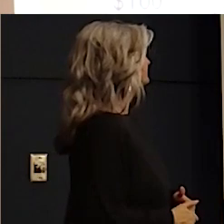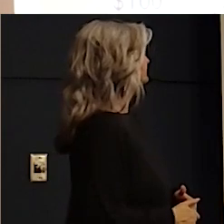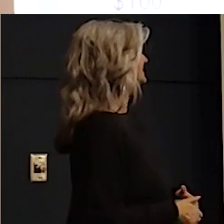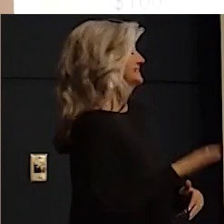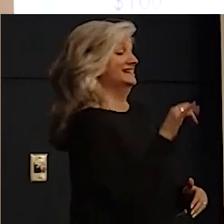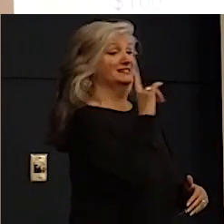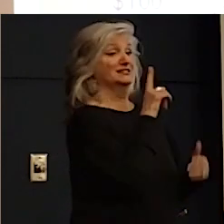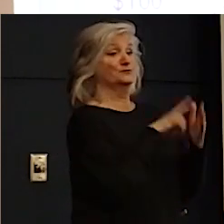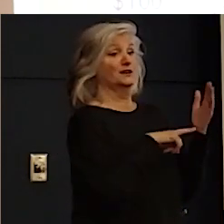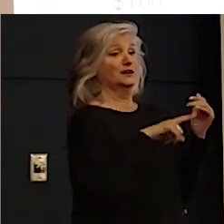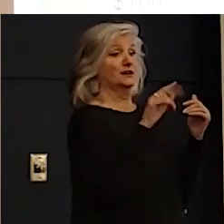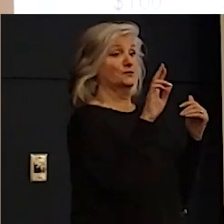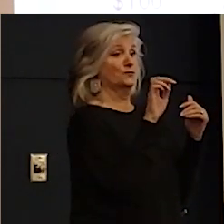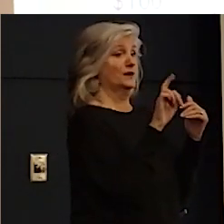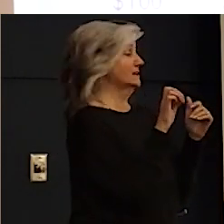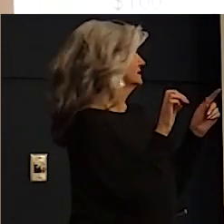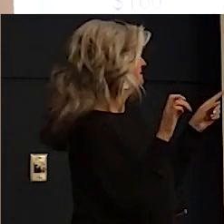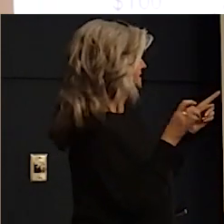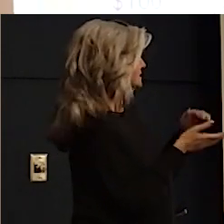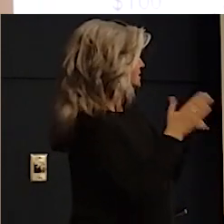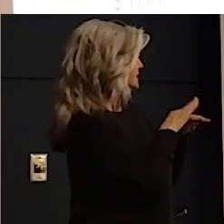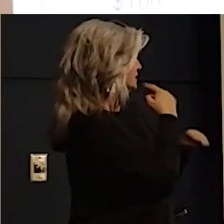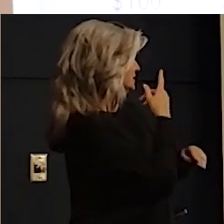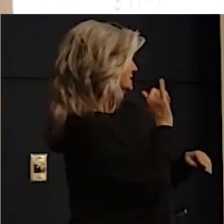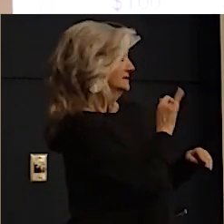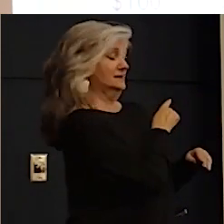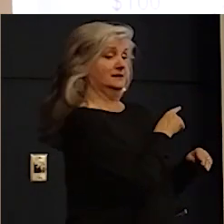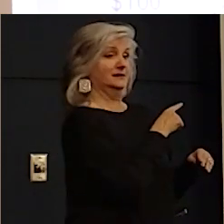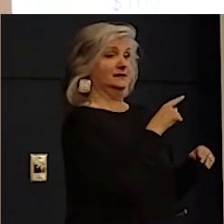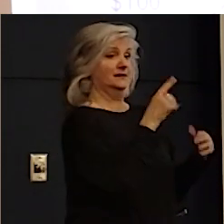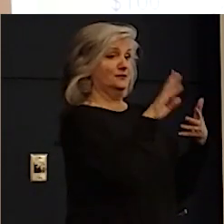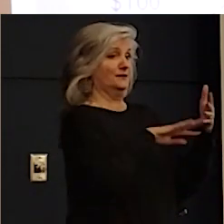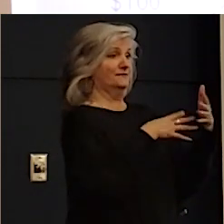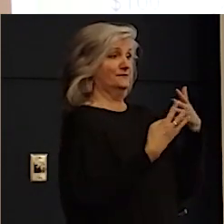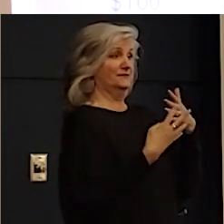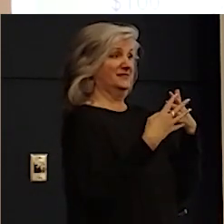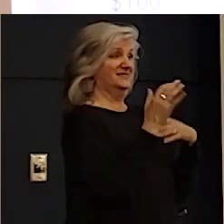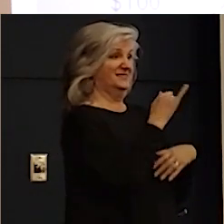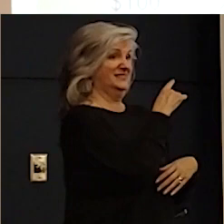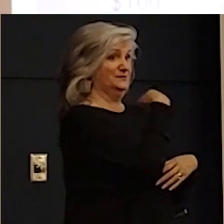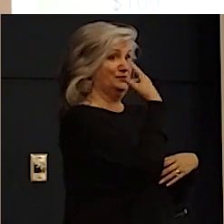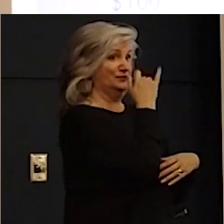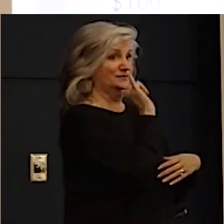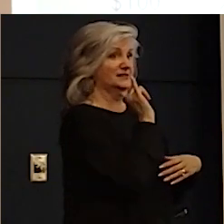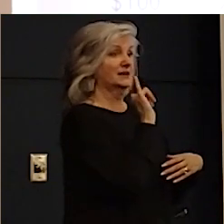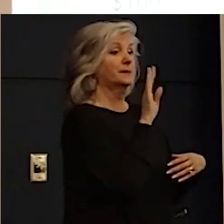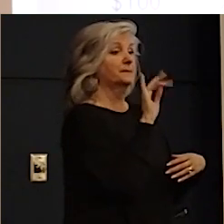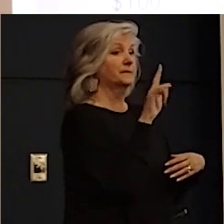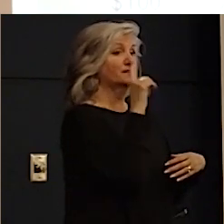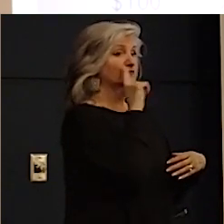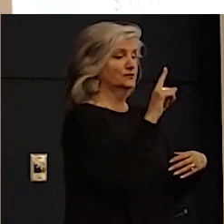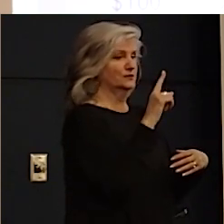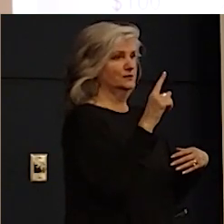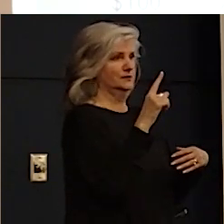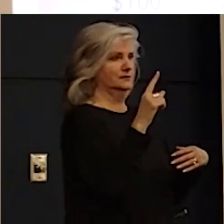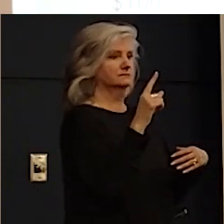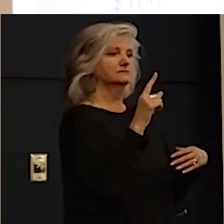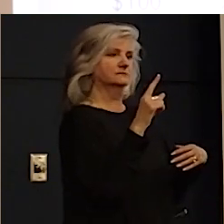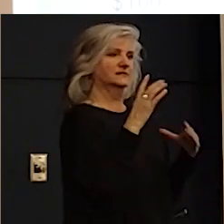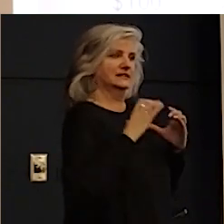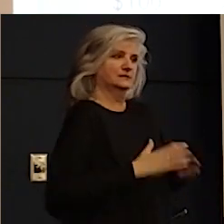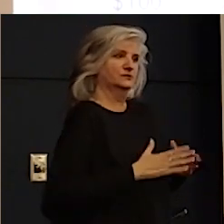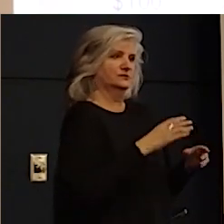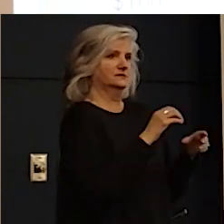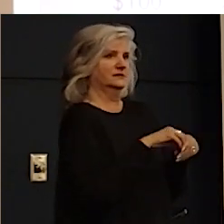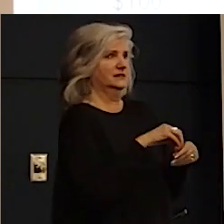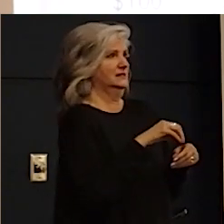This is what that rate increase looks like on a graph. Right here, this is a bill for a residential customer in the state of Indiana